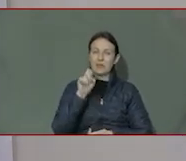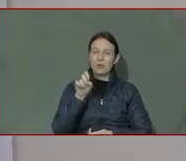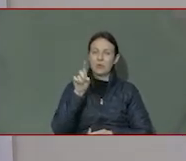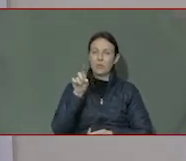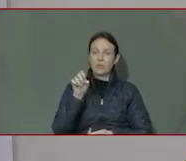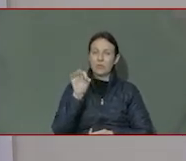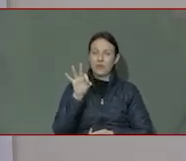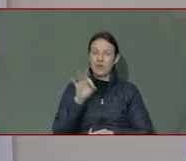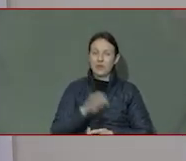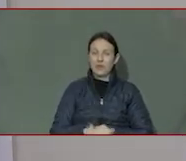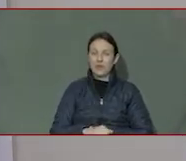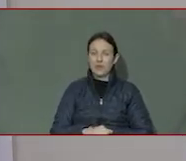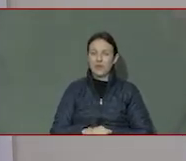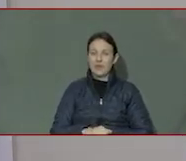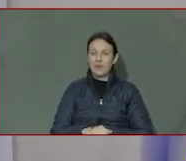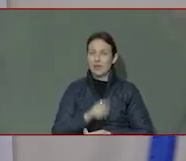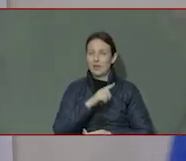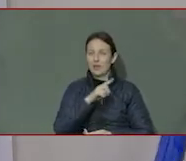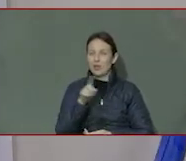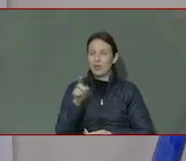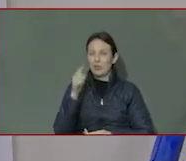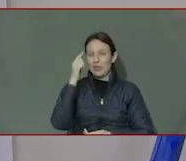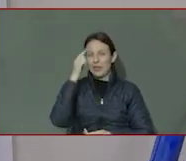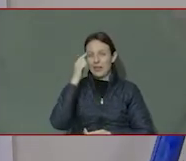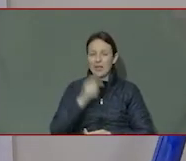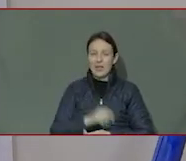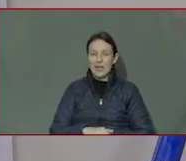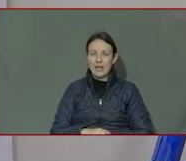3.1.3. What is your option?